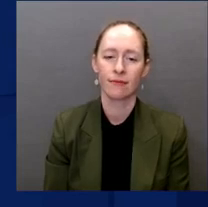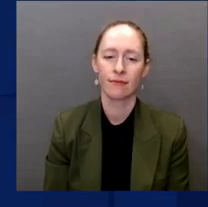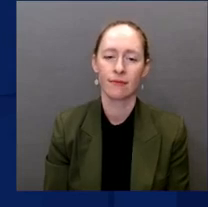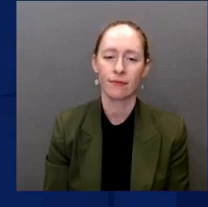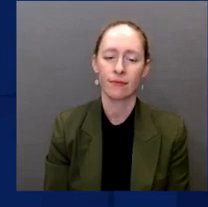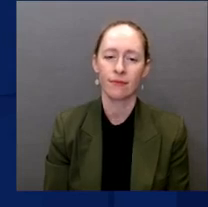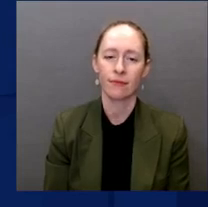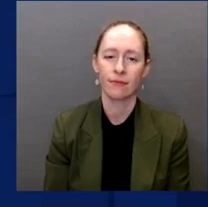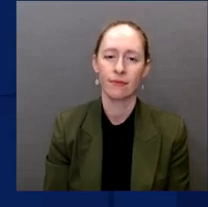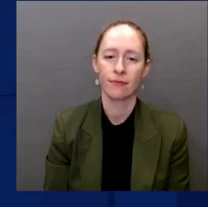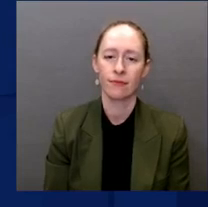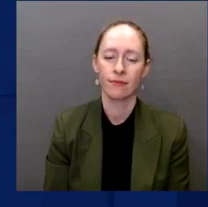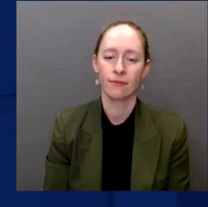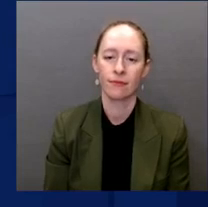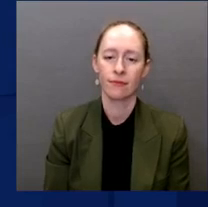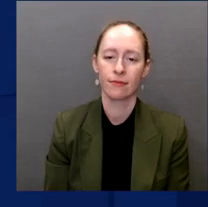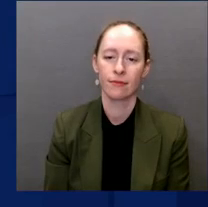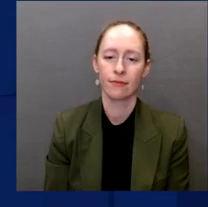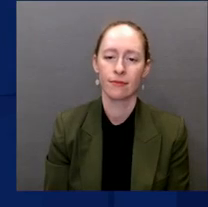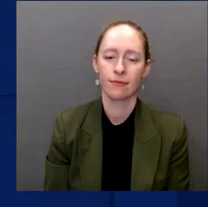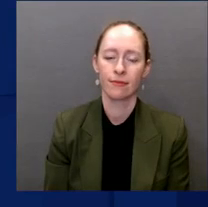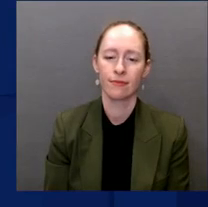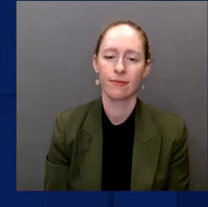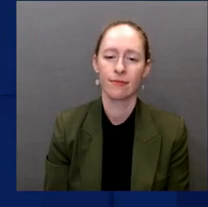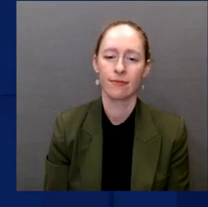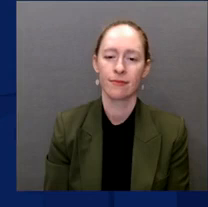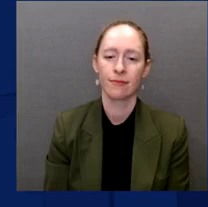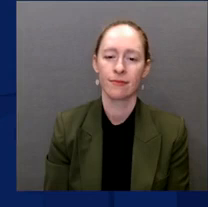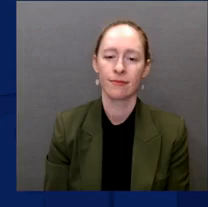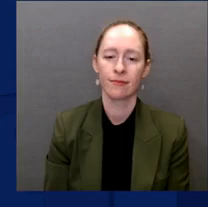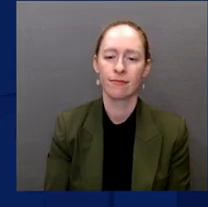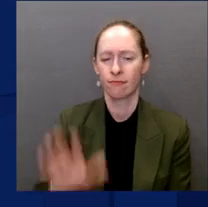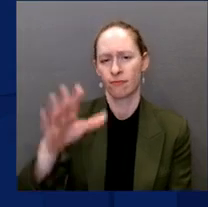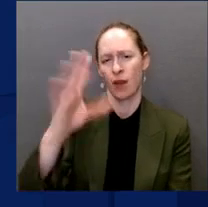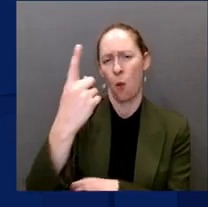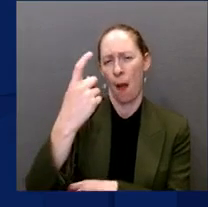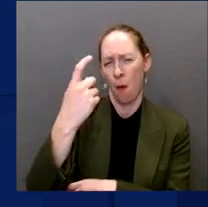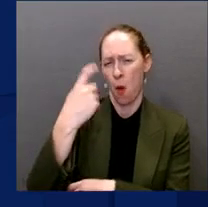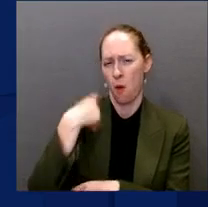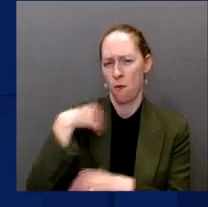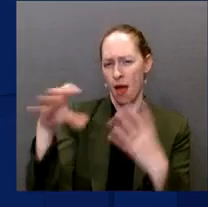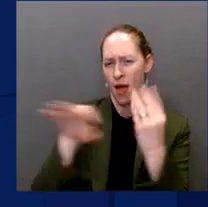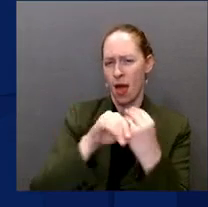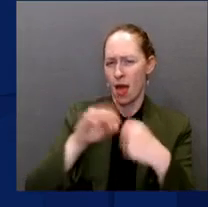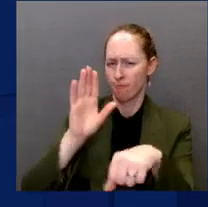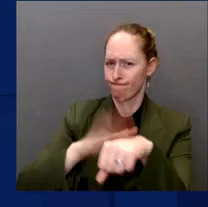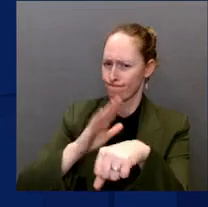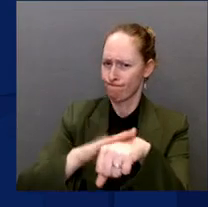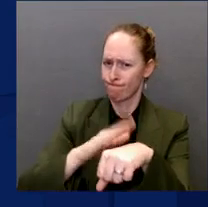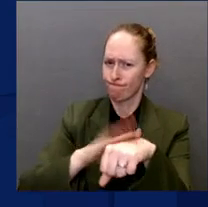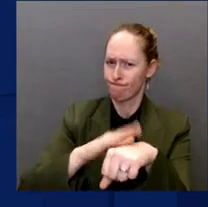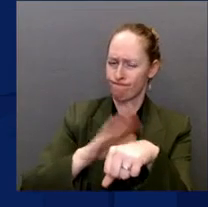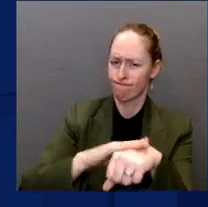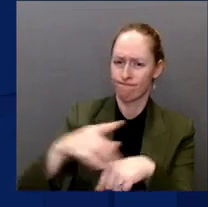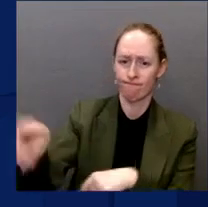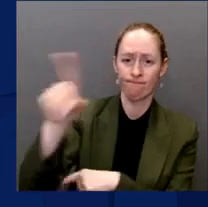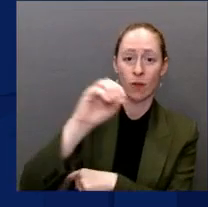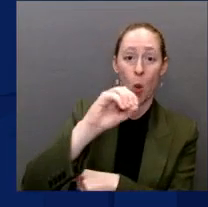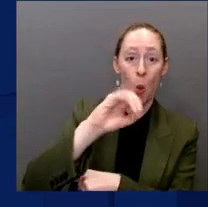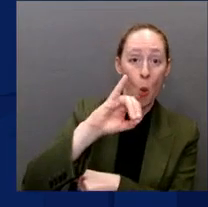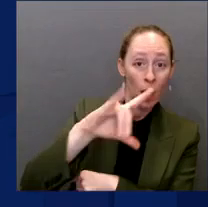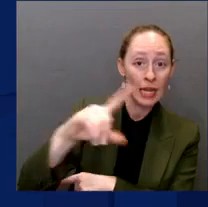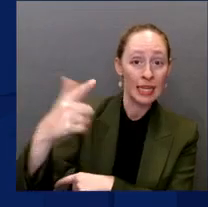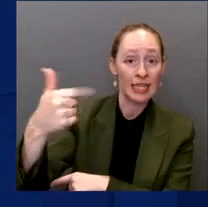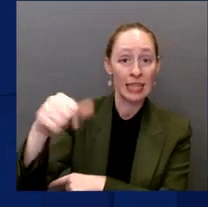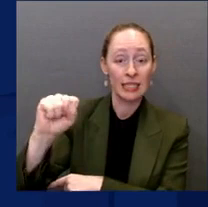And if you forgive me, I want to add one more warning. That's warning to the oil and gas industry executives. Do not, let